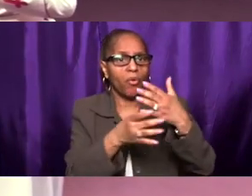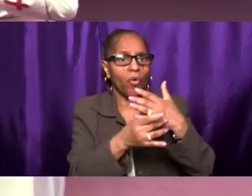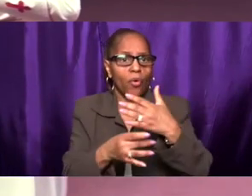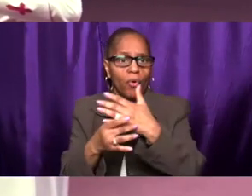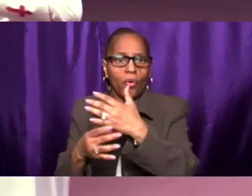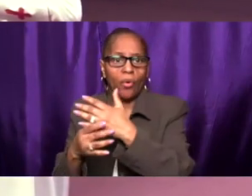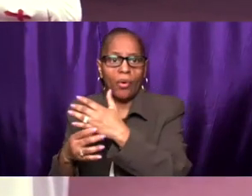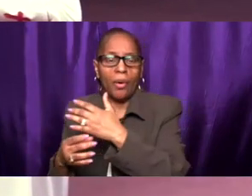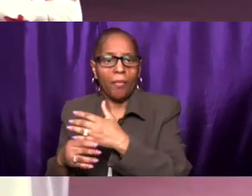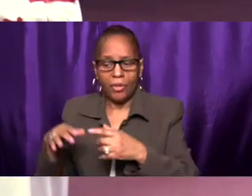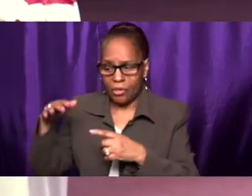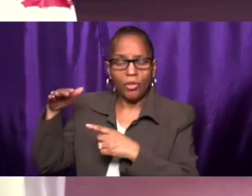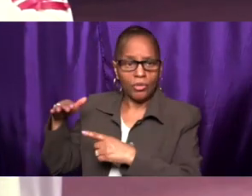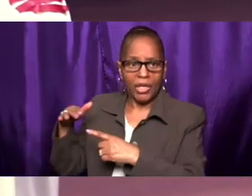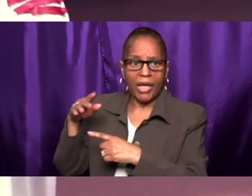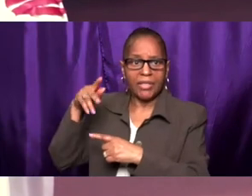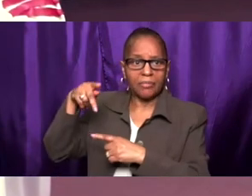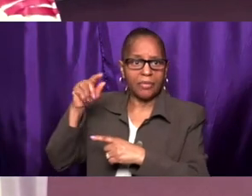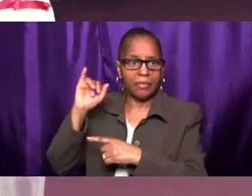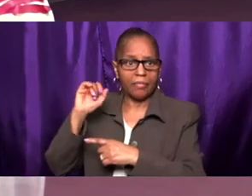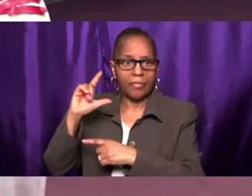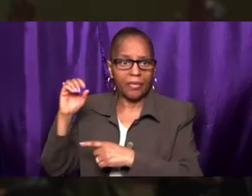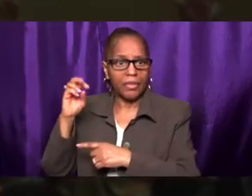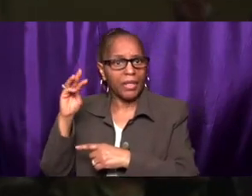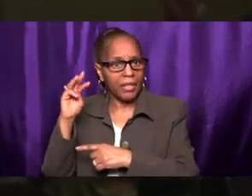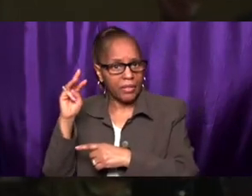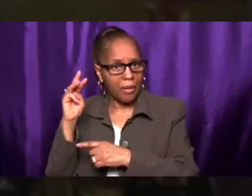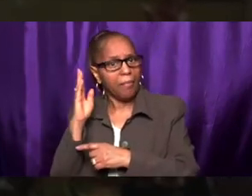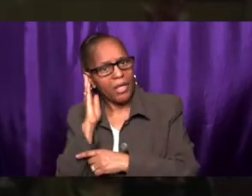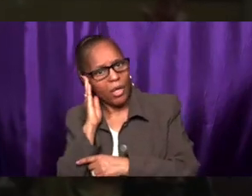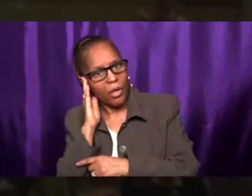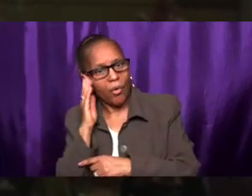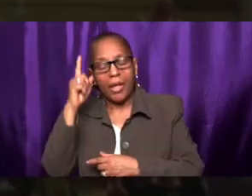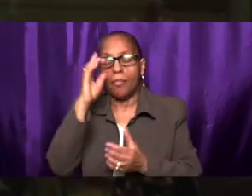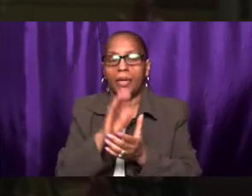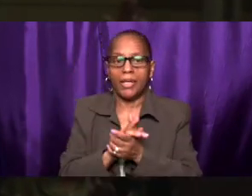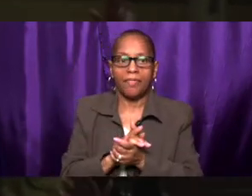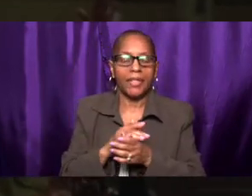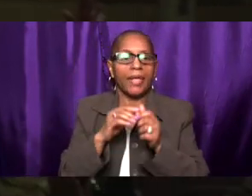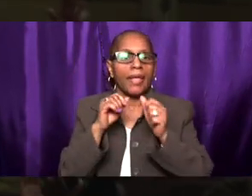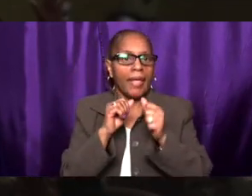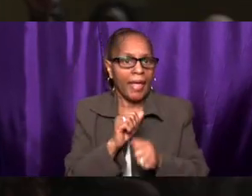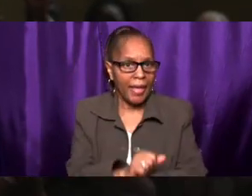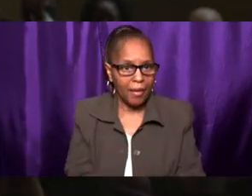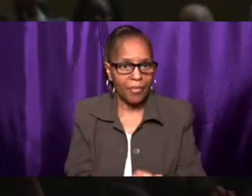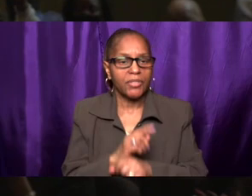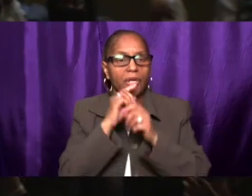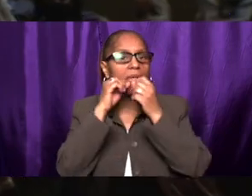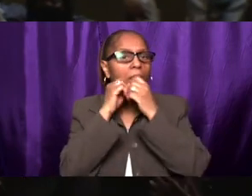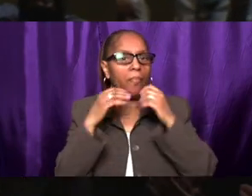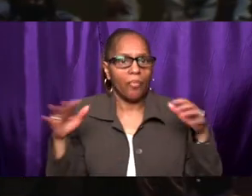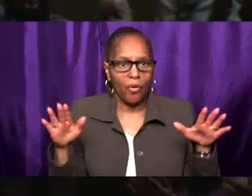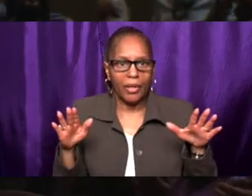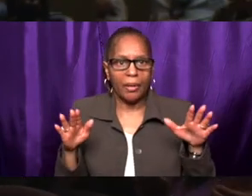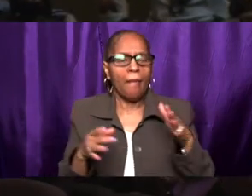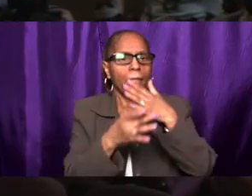your child's pillow. And in the name of Jesus, believe that that habit is going to be broken. In the name of Jesus, you need to just put a